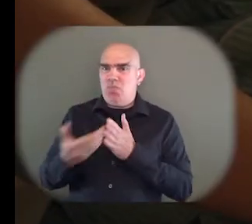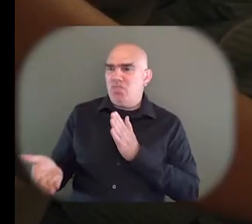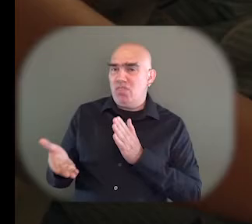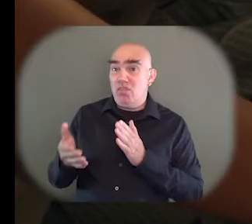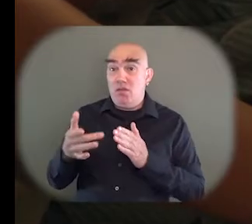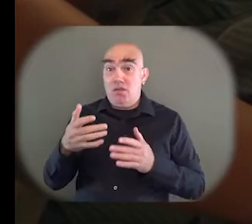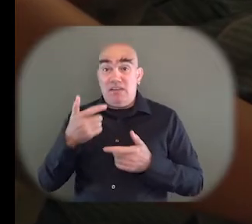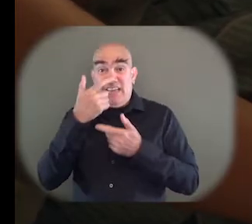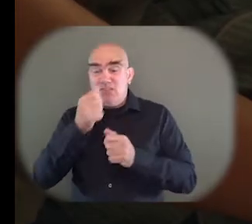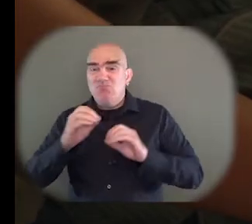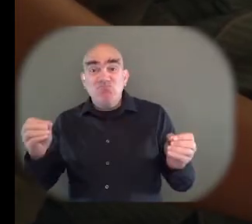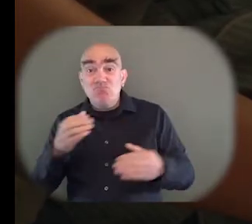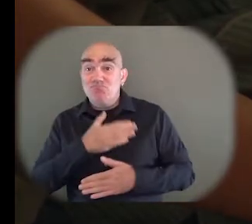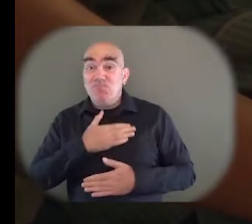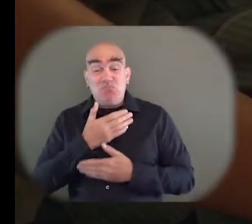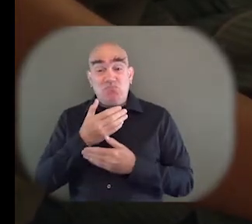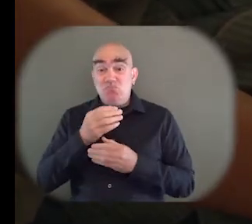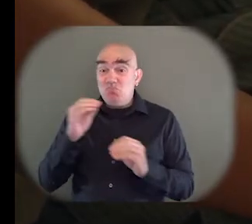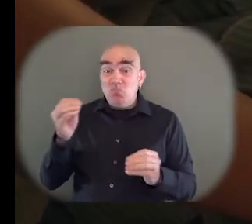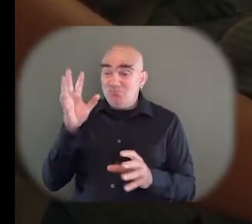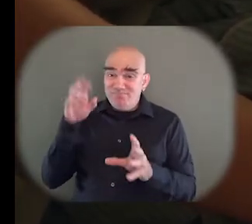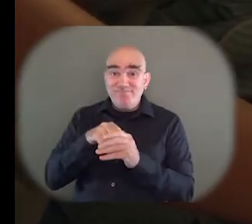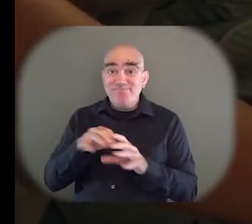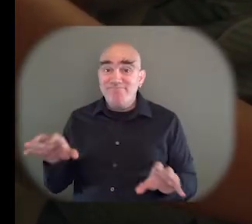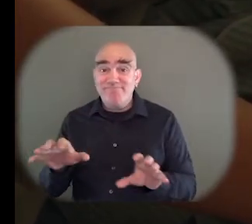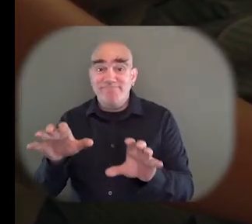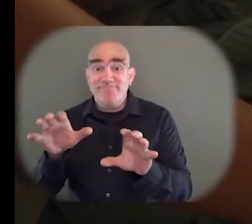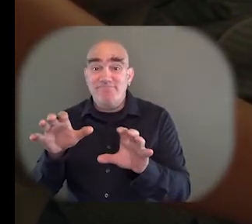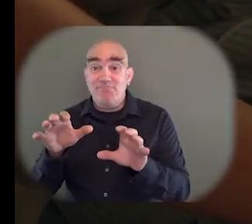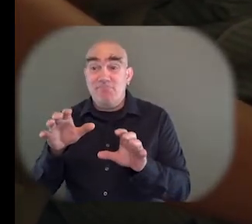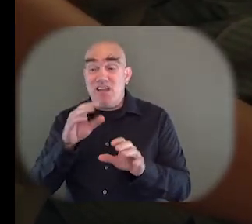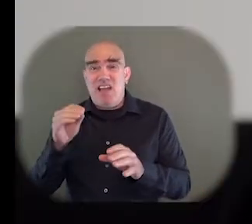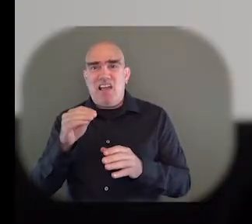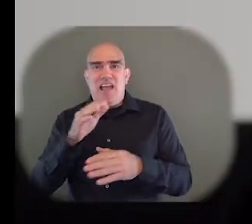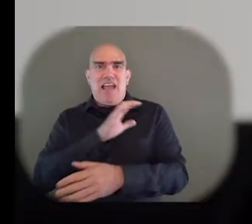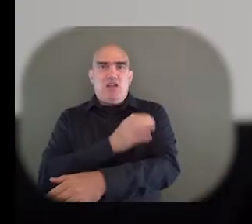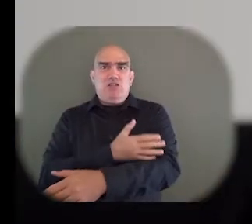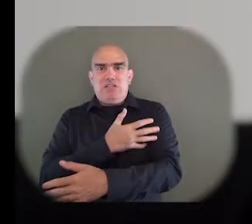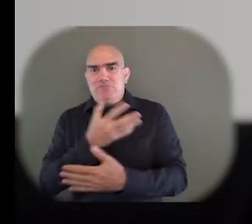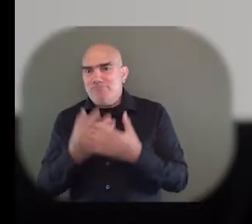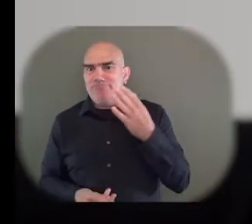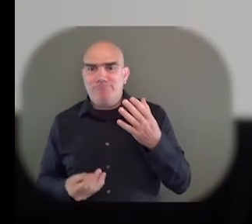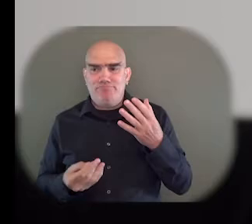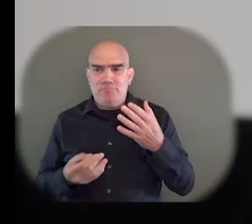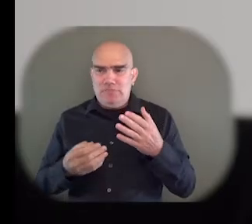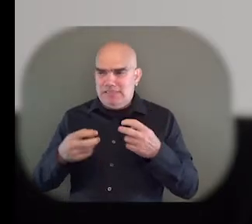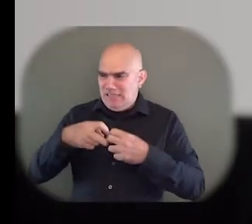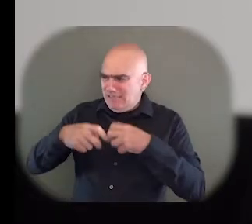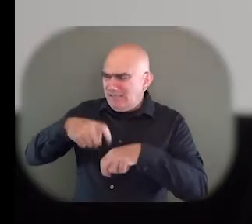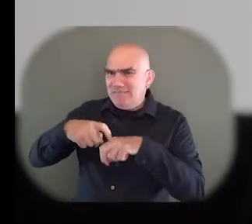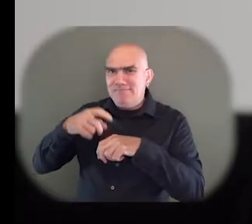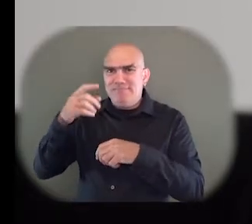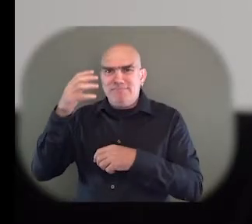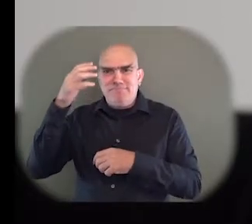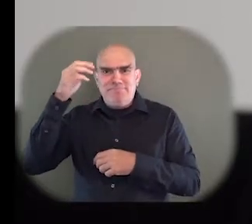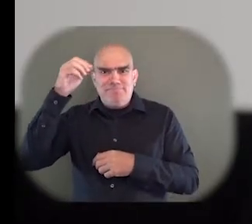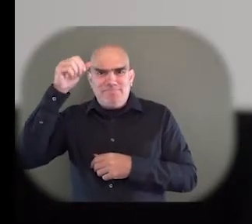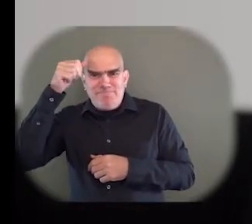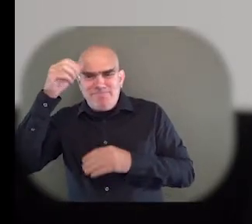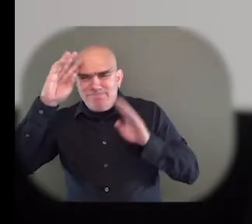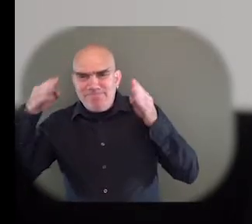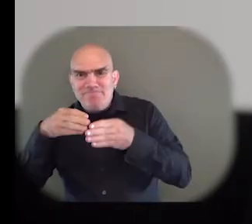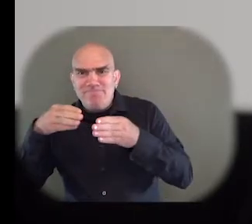of interest or pleasure in activities, and a loss of energy, difficulty concentrating, remembering, or